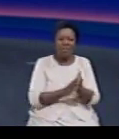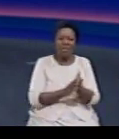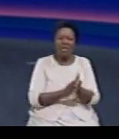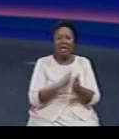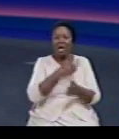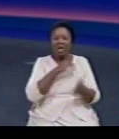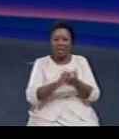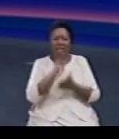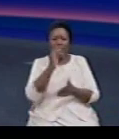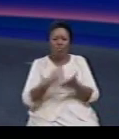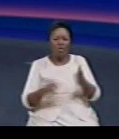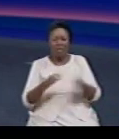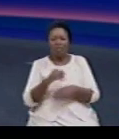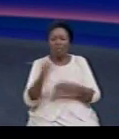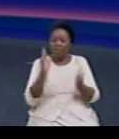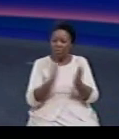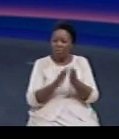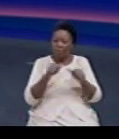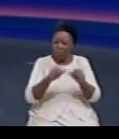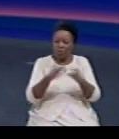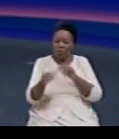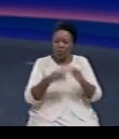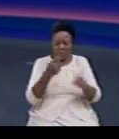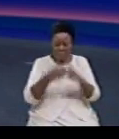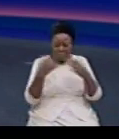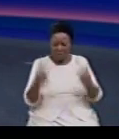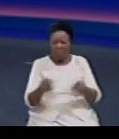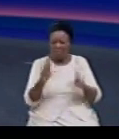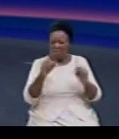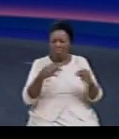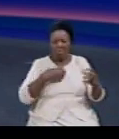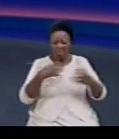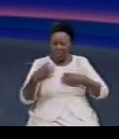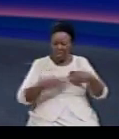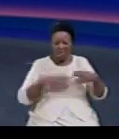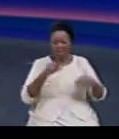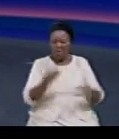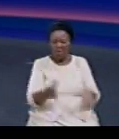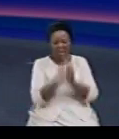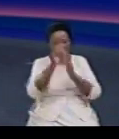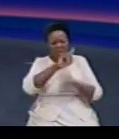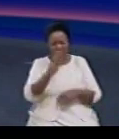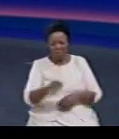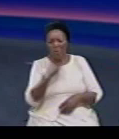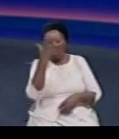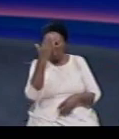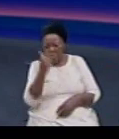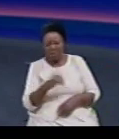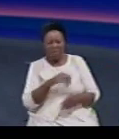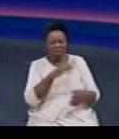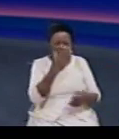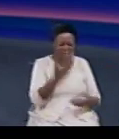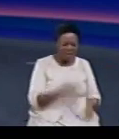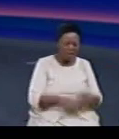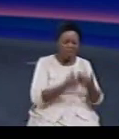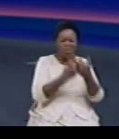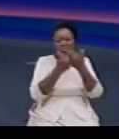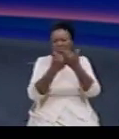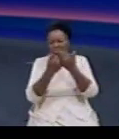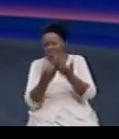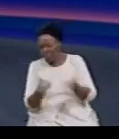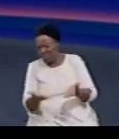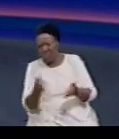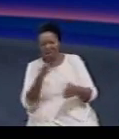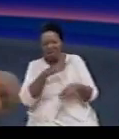No complaining, no murmuring, no grumbling, no asking question, why is this and why is